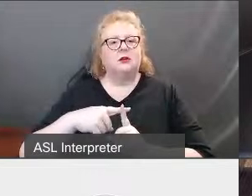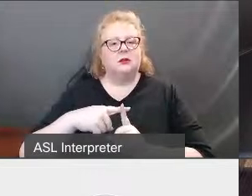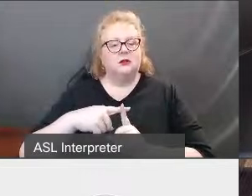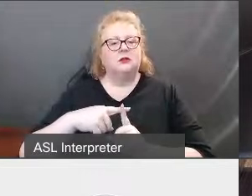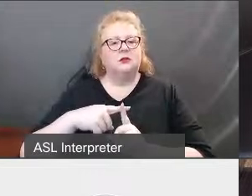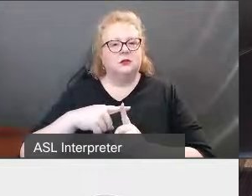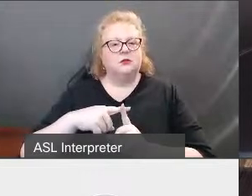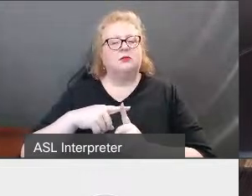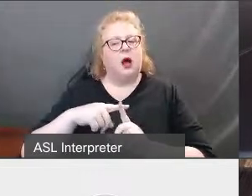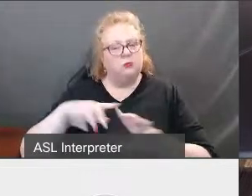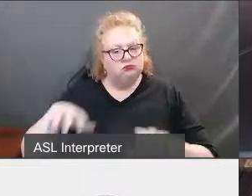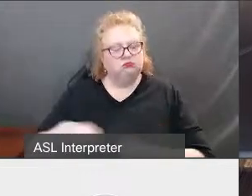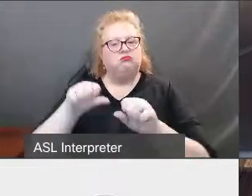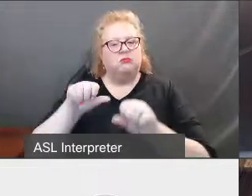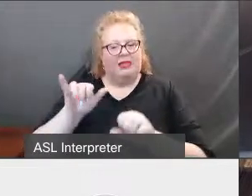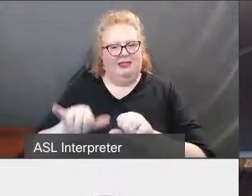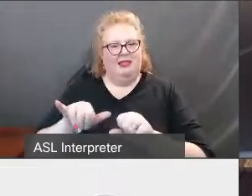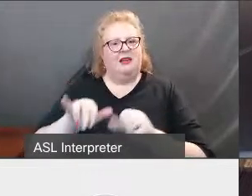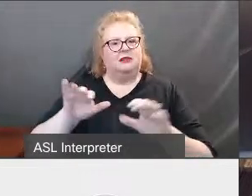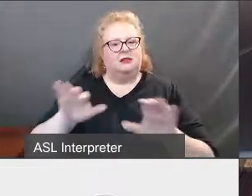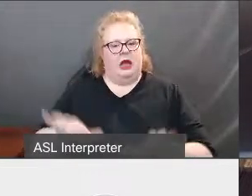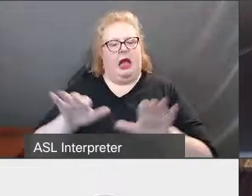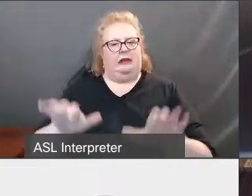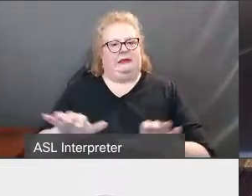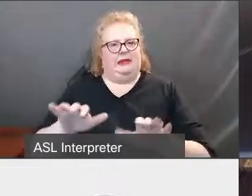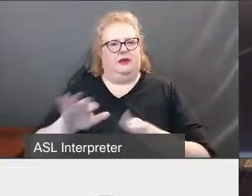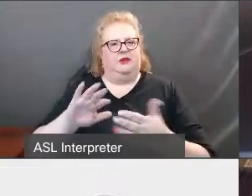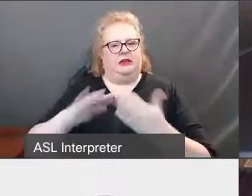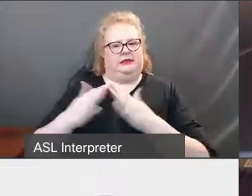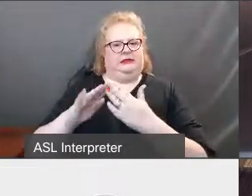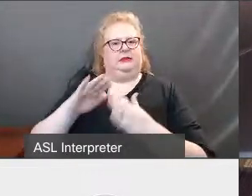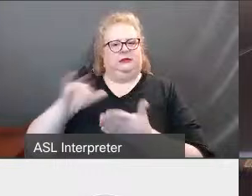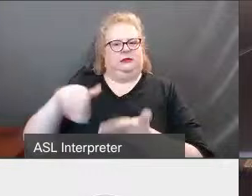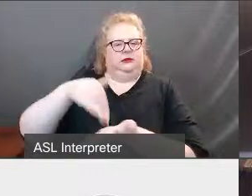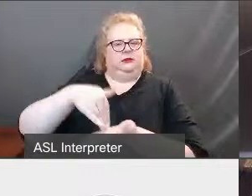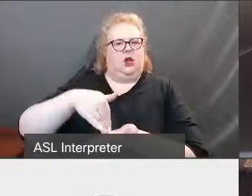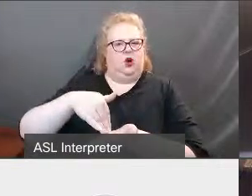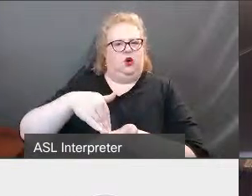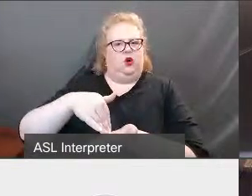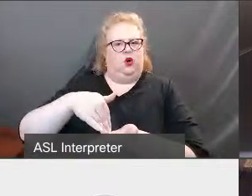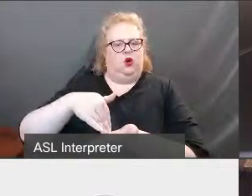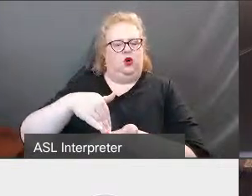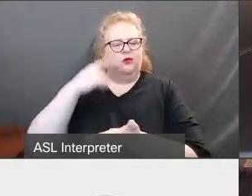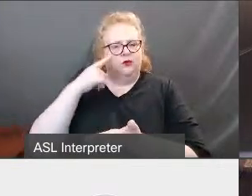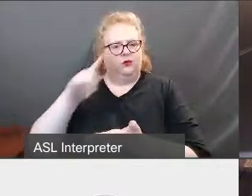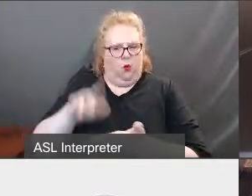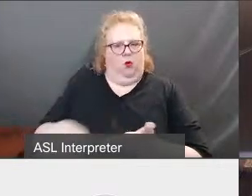activity center to the community, and we look forward